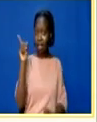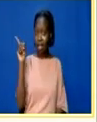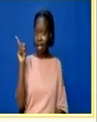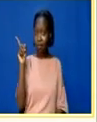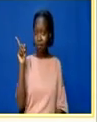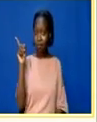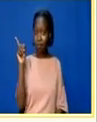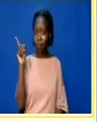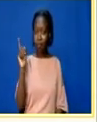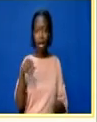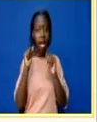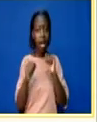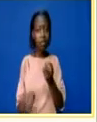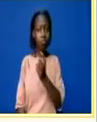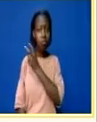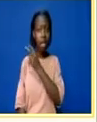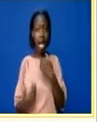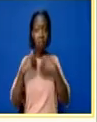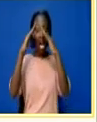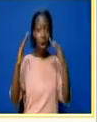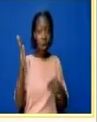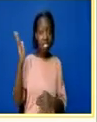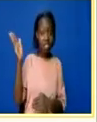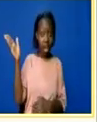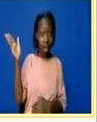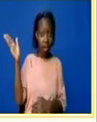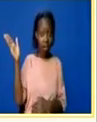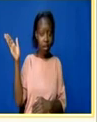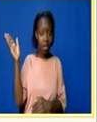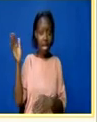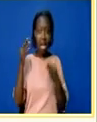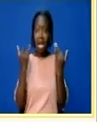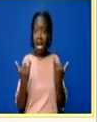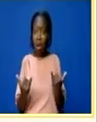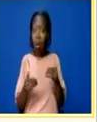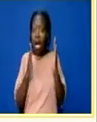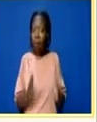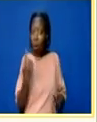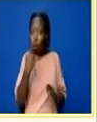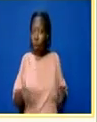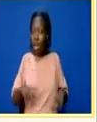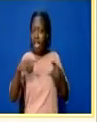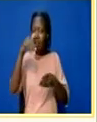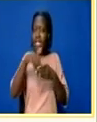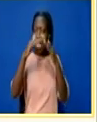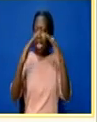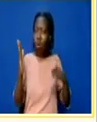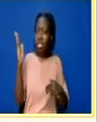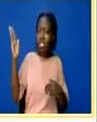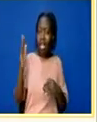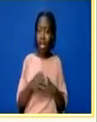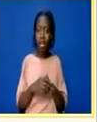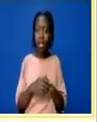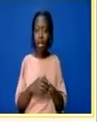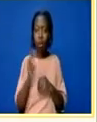see. You can see there is a house somewhere. Yes. Now, this person living in this house, how will he get or she get